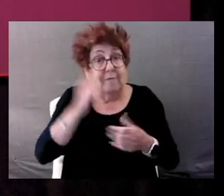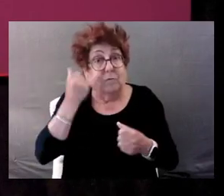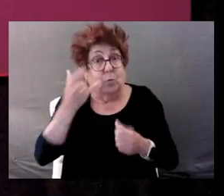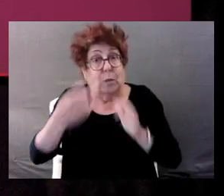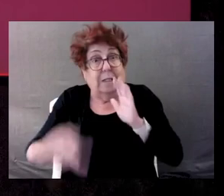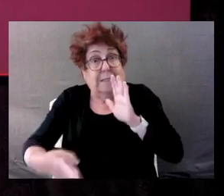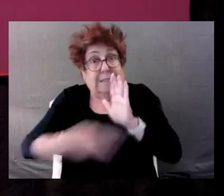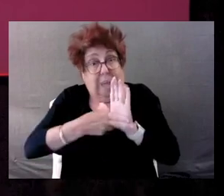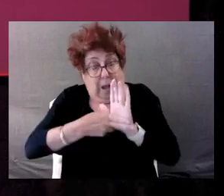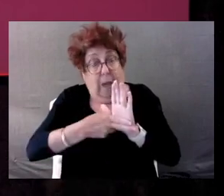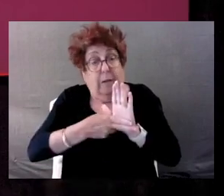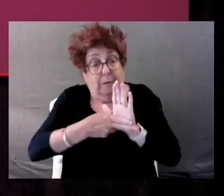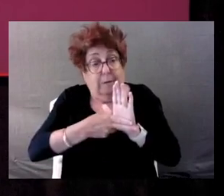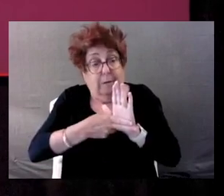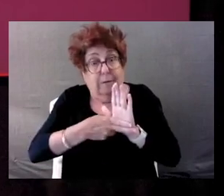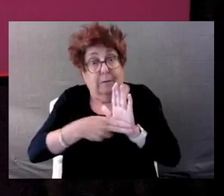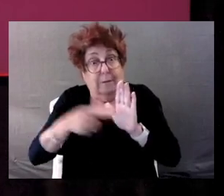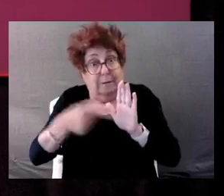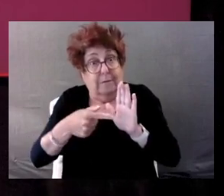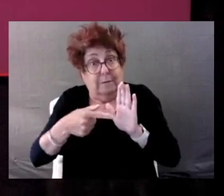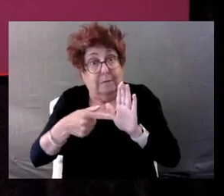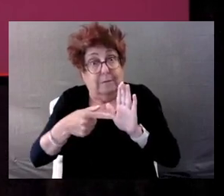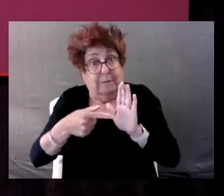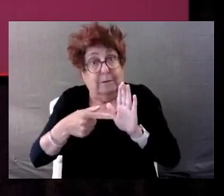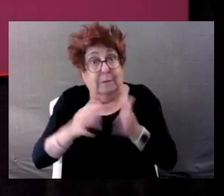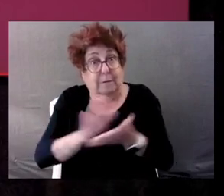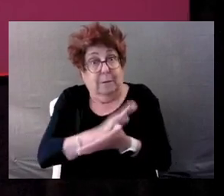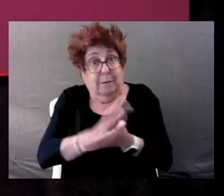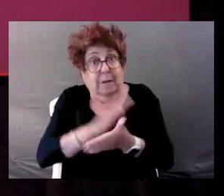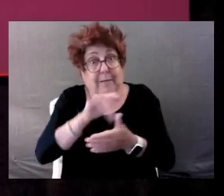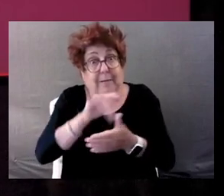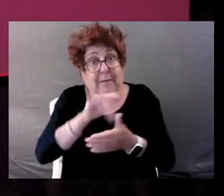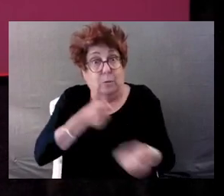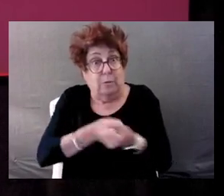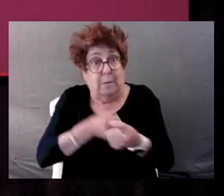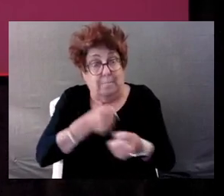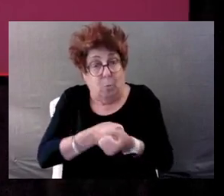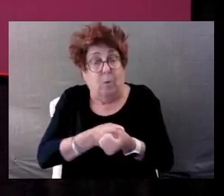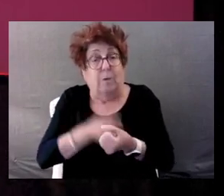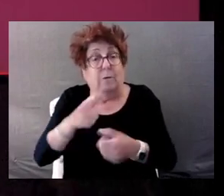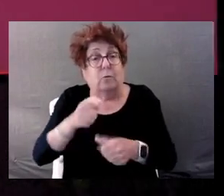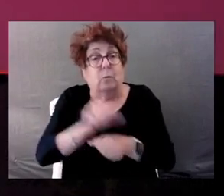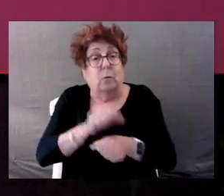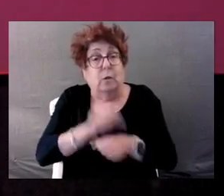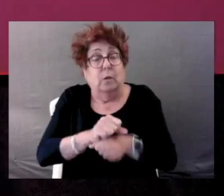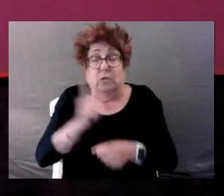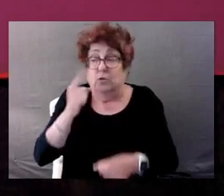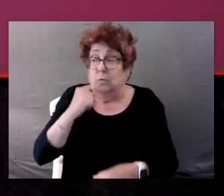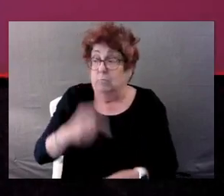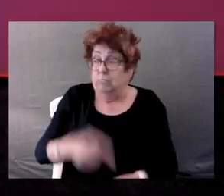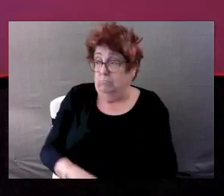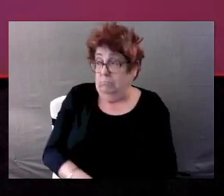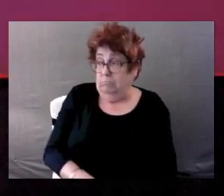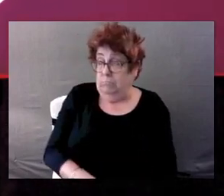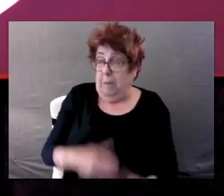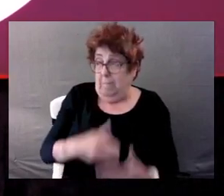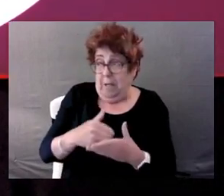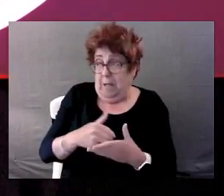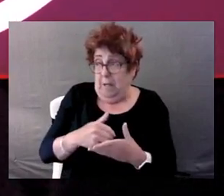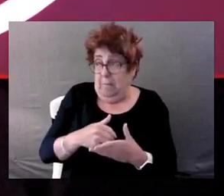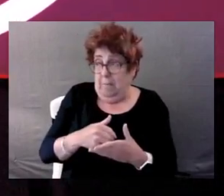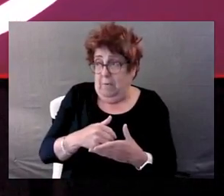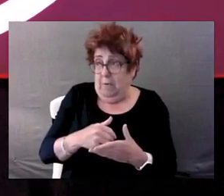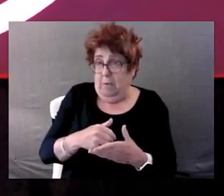sign this piece that you're actually supporting this work that we're doing around residence councils. And she said, baby, do you know what Victor did